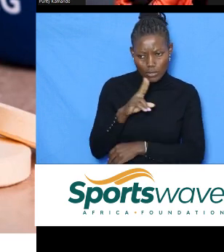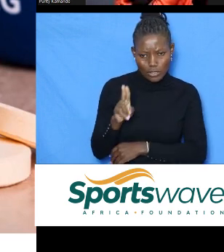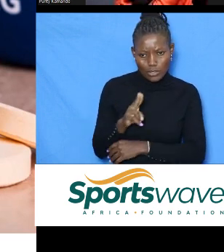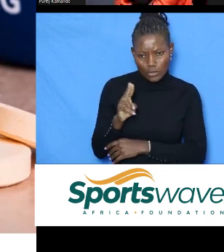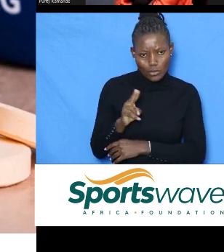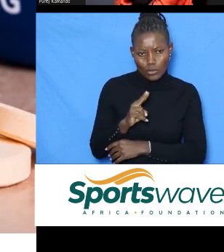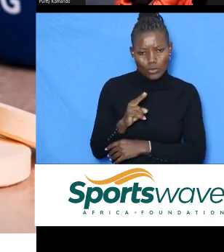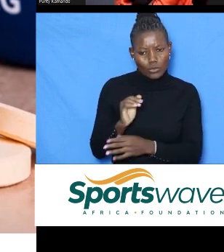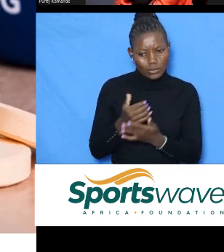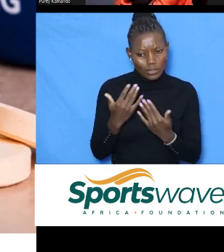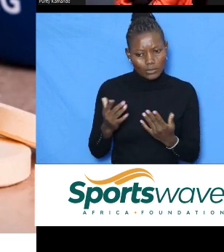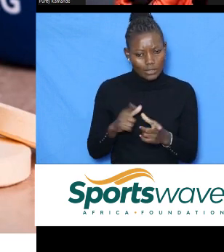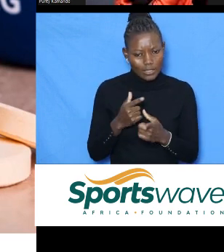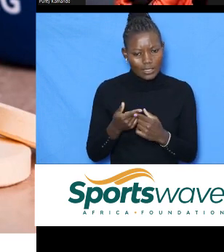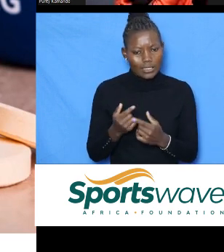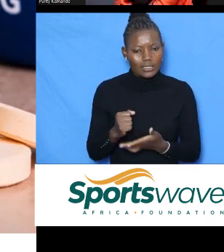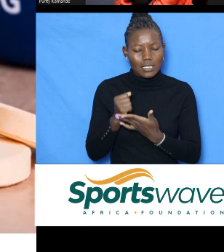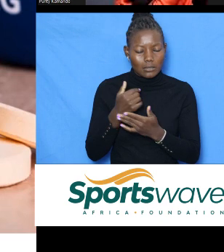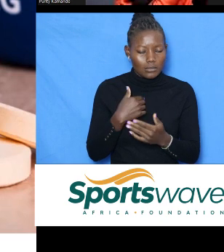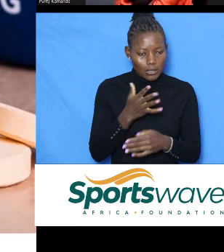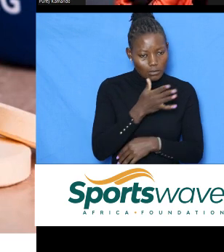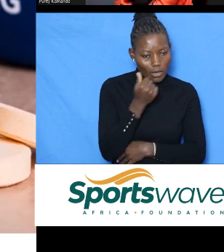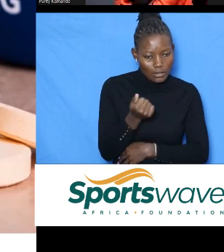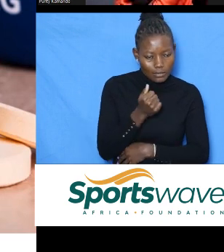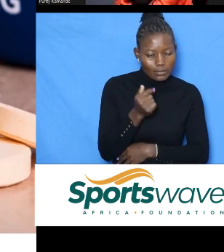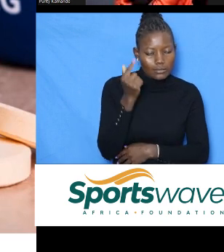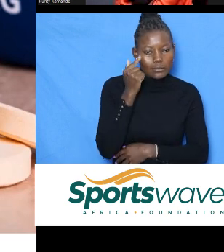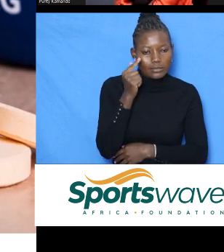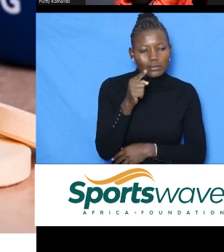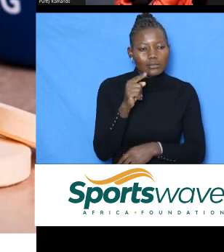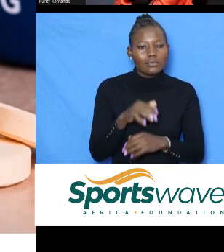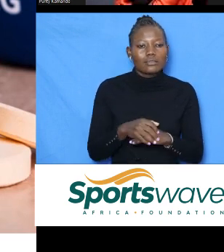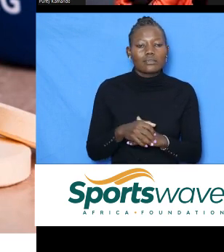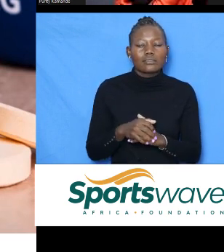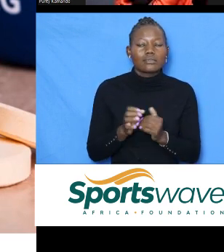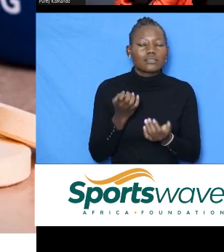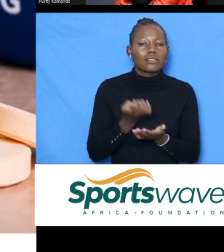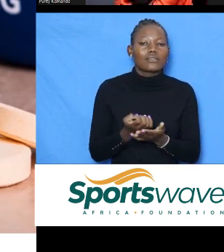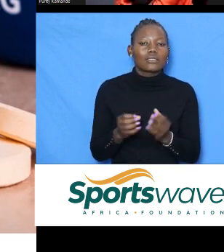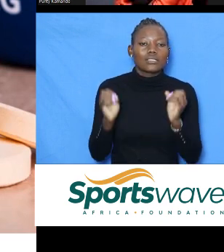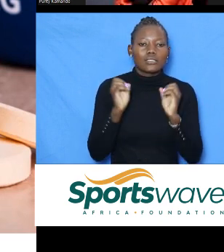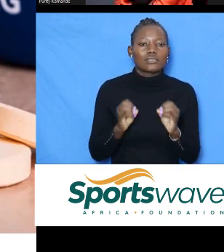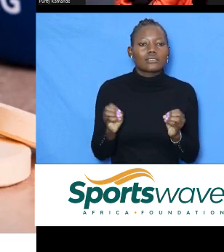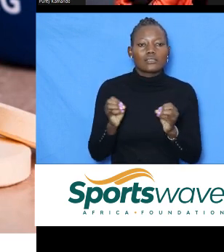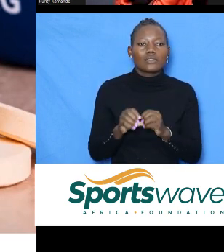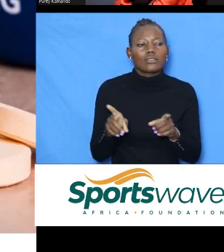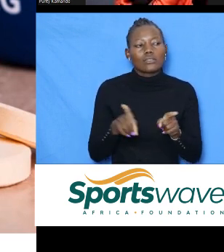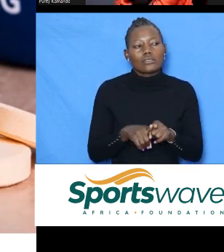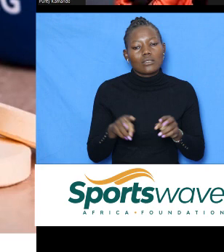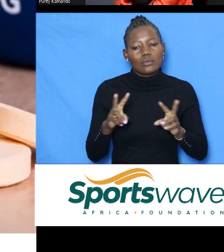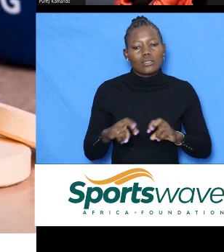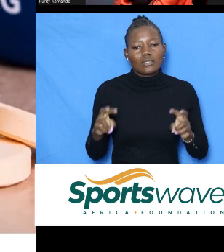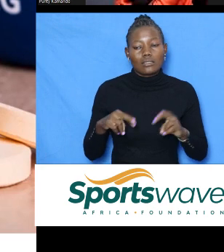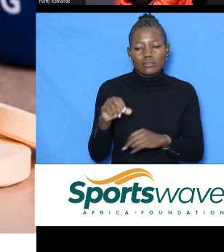product X, it works best for me. And you will find that this is not really in evidence. It is not yet been studied. That's why we